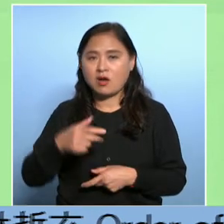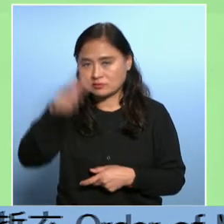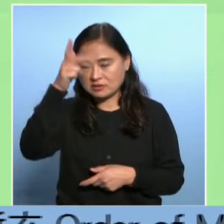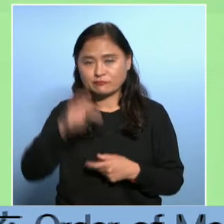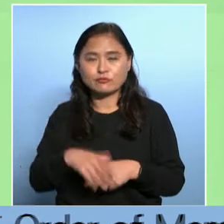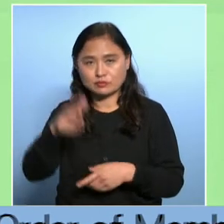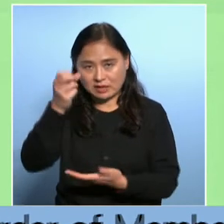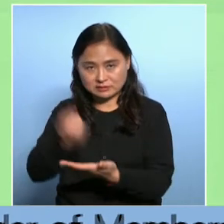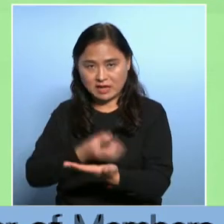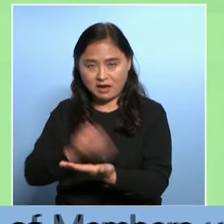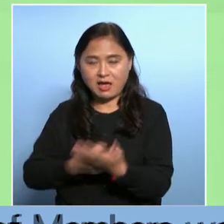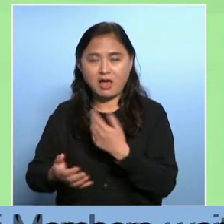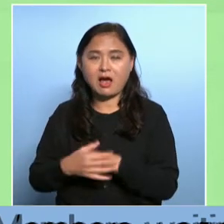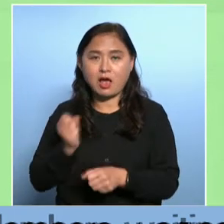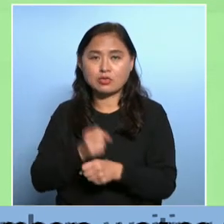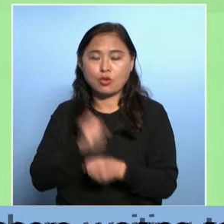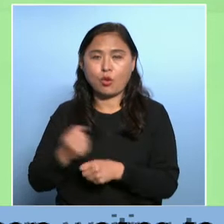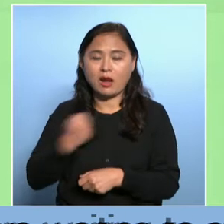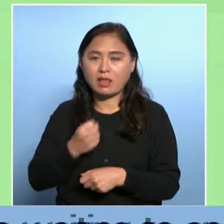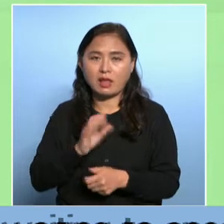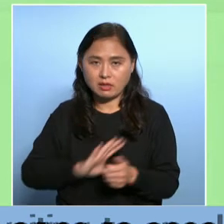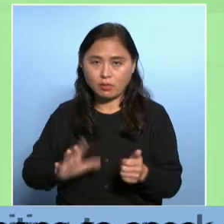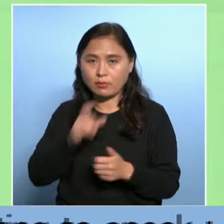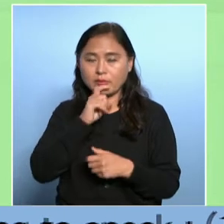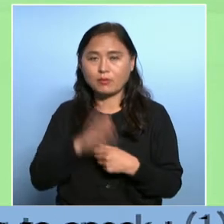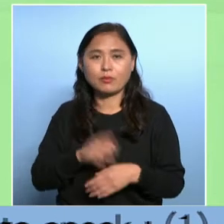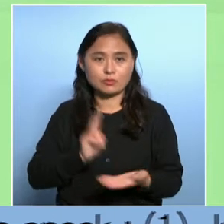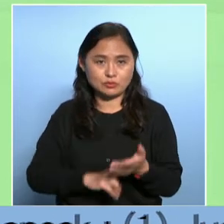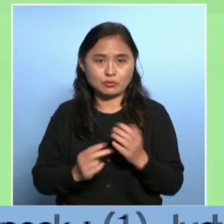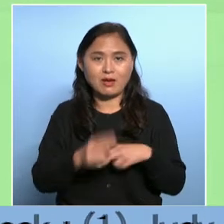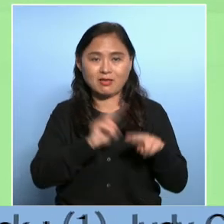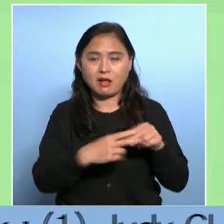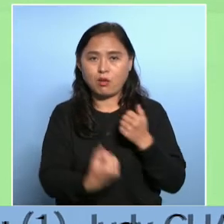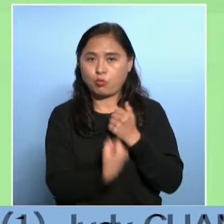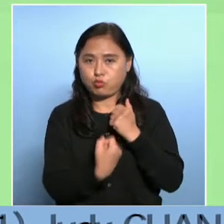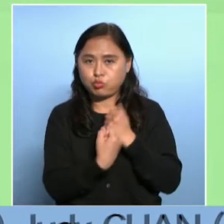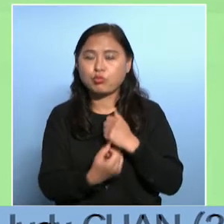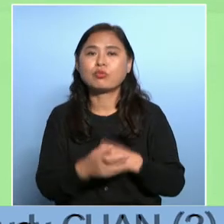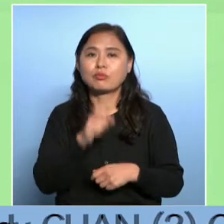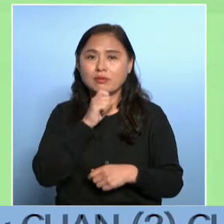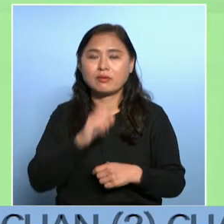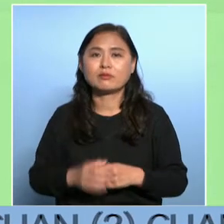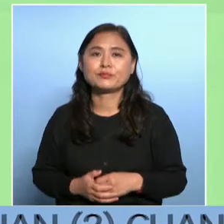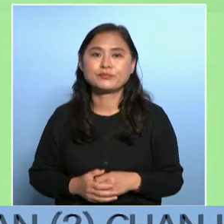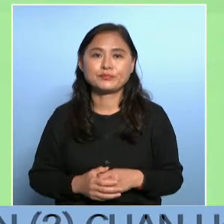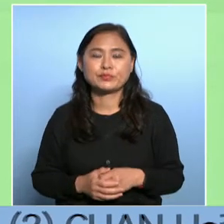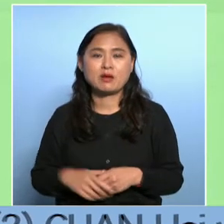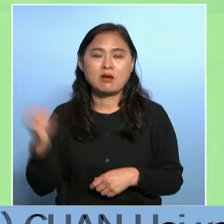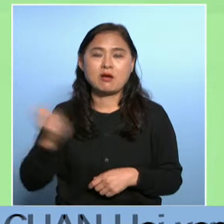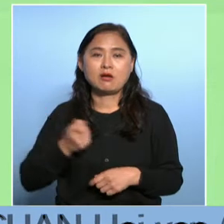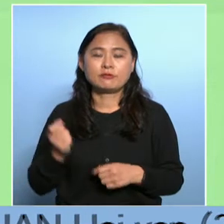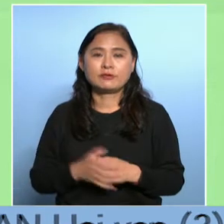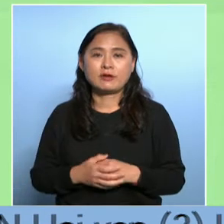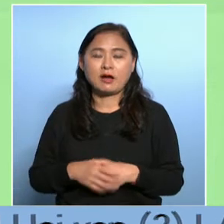widely. And therefore, this is also a test on the governance capacity of